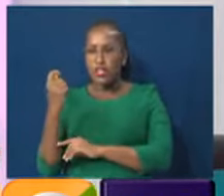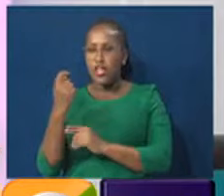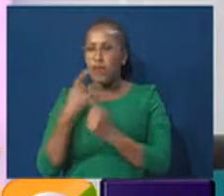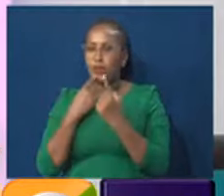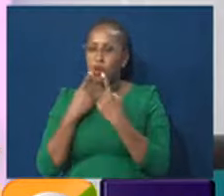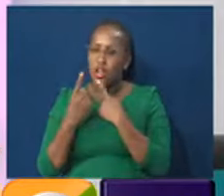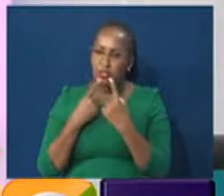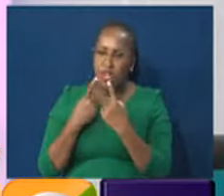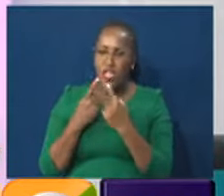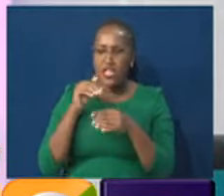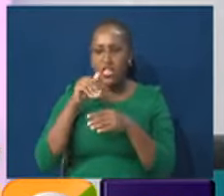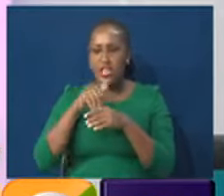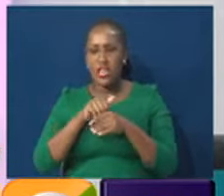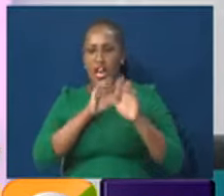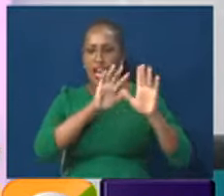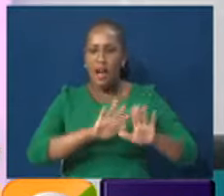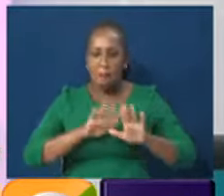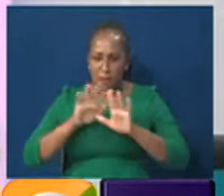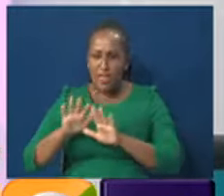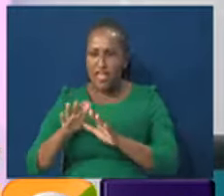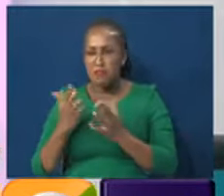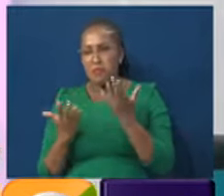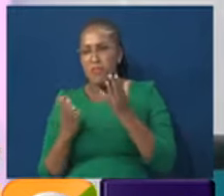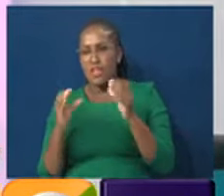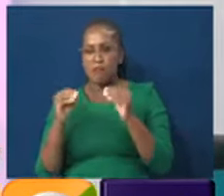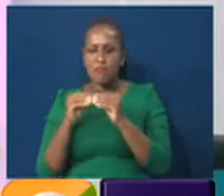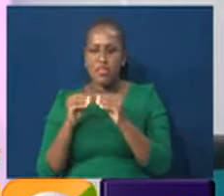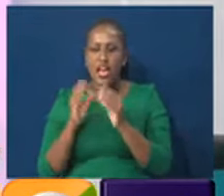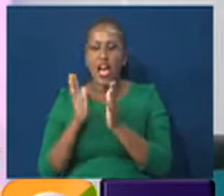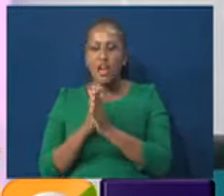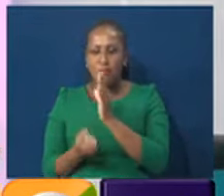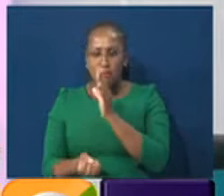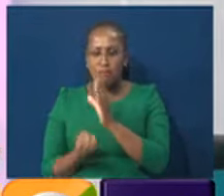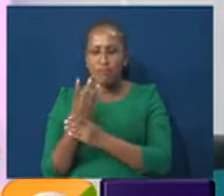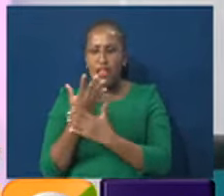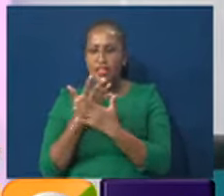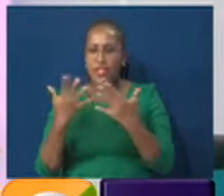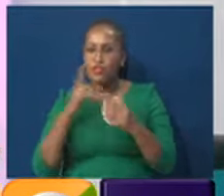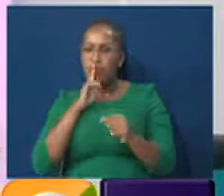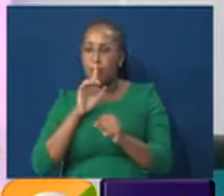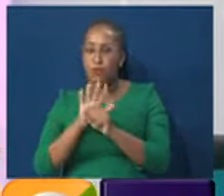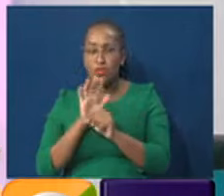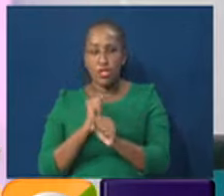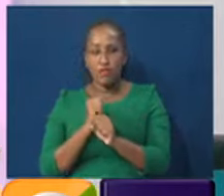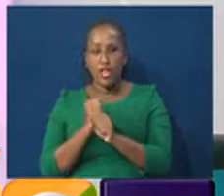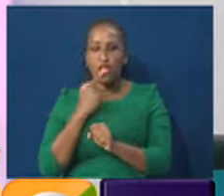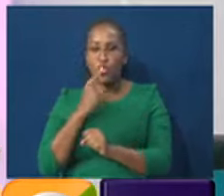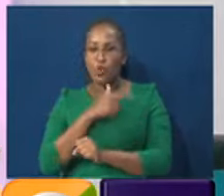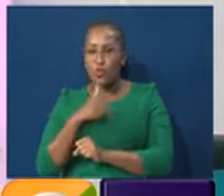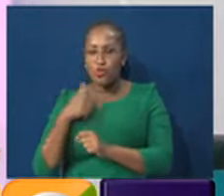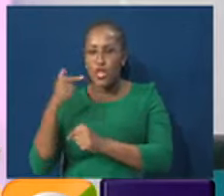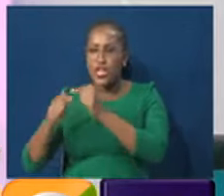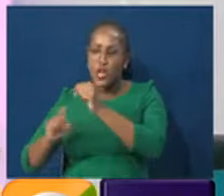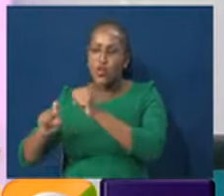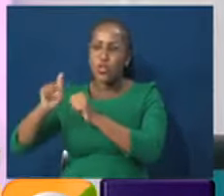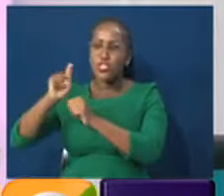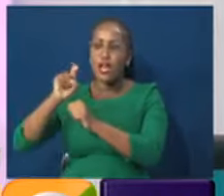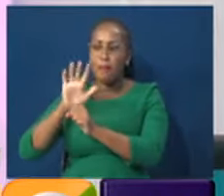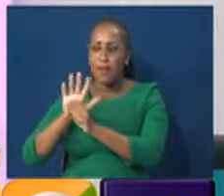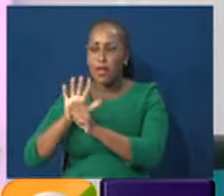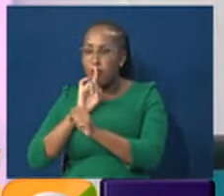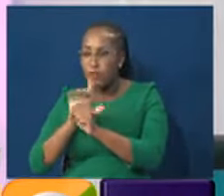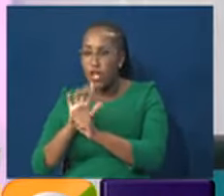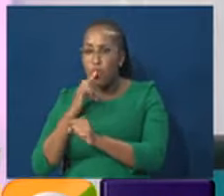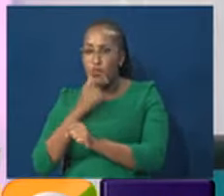a rally or a meeting or a cabinet briefing, and they have come up with things they have promised they would do. And so we've kept populating those. Why did we do